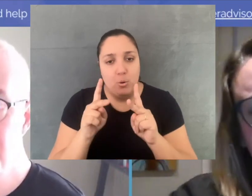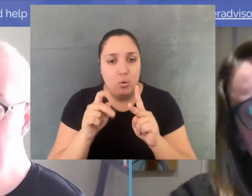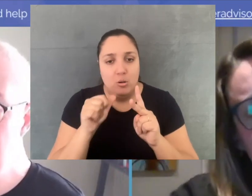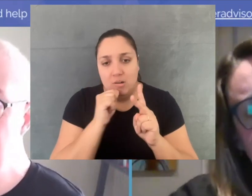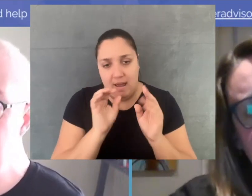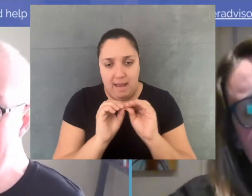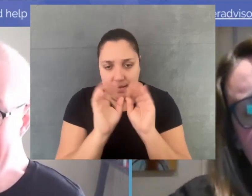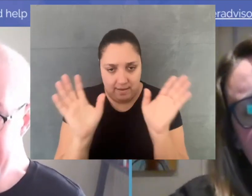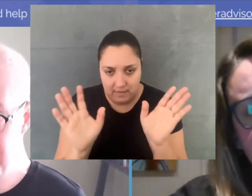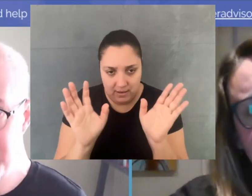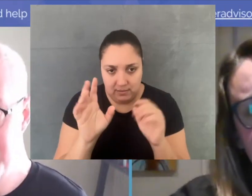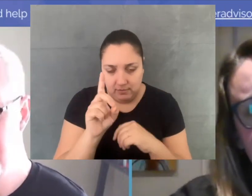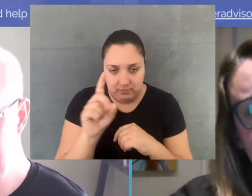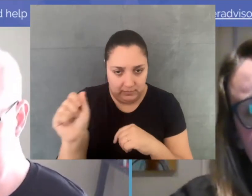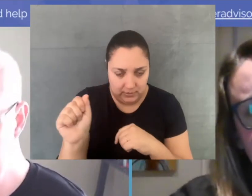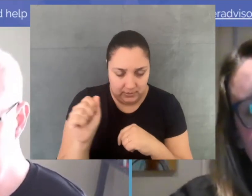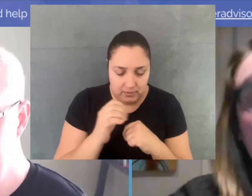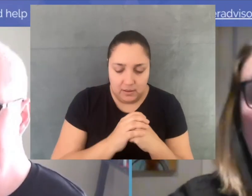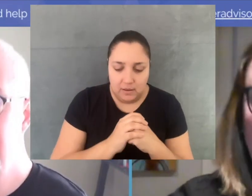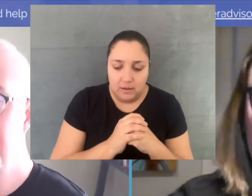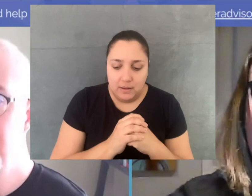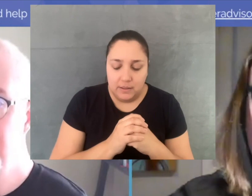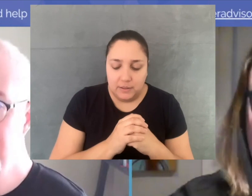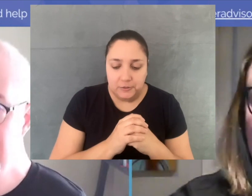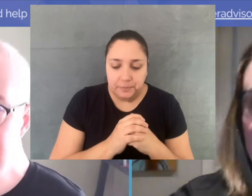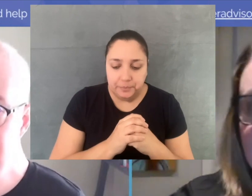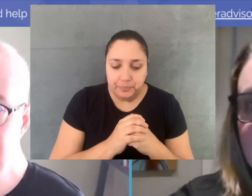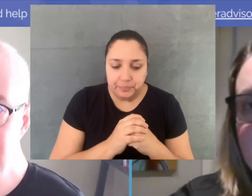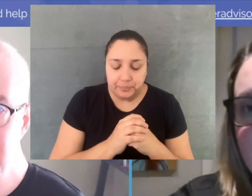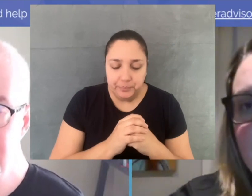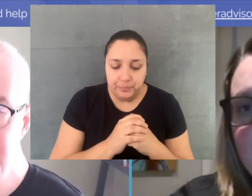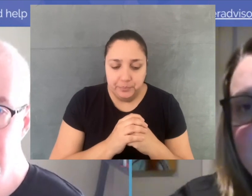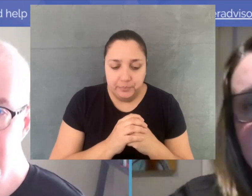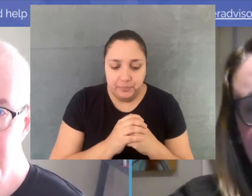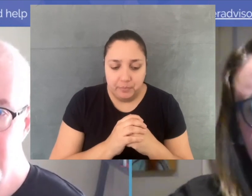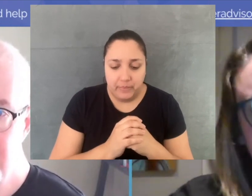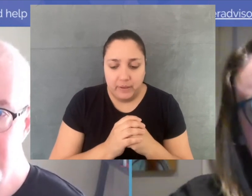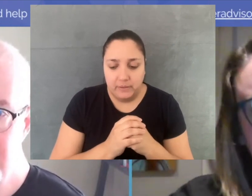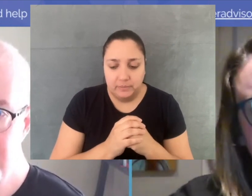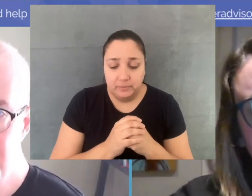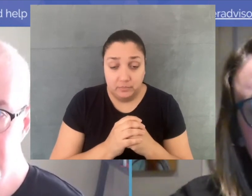for people with non-evident disabilities, are there kinds of